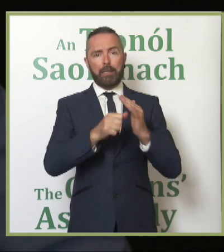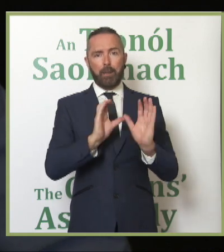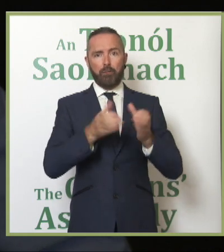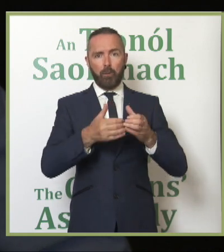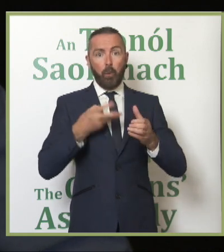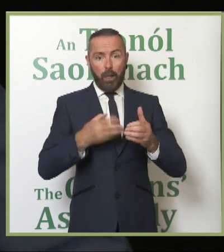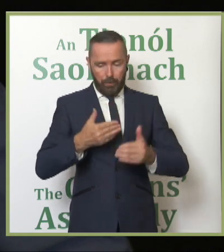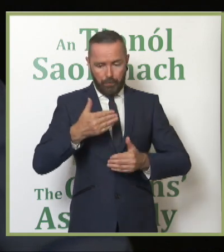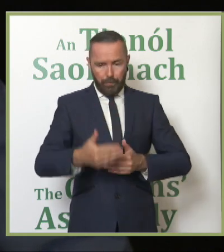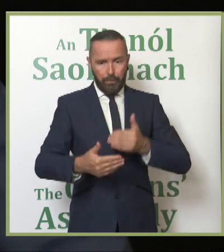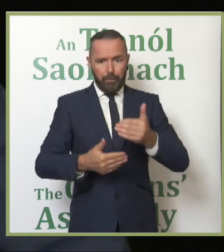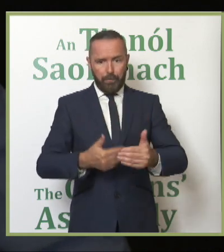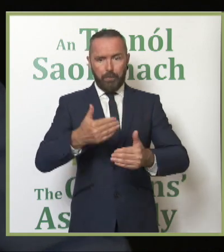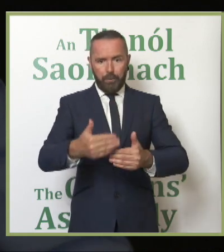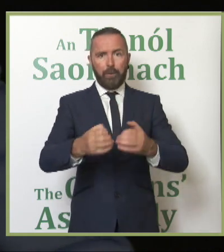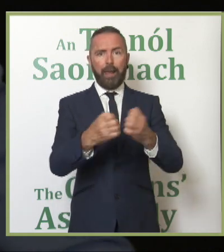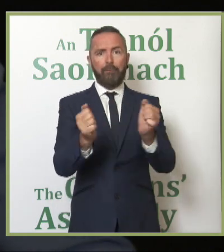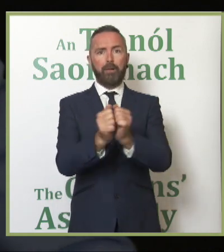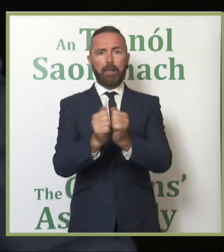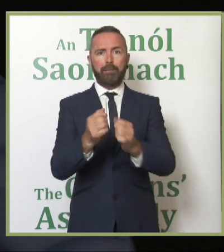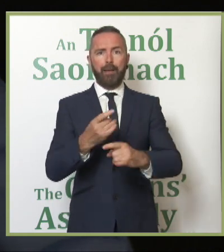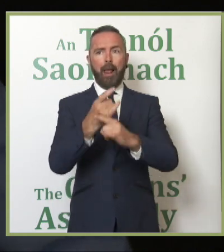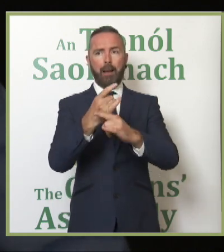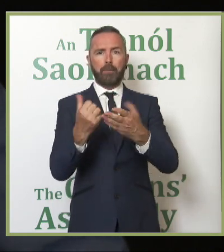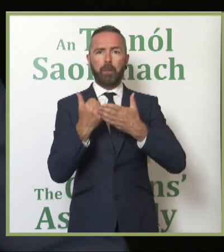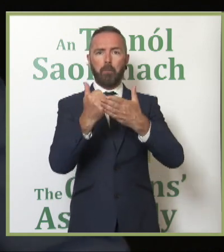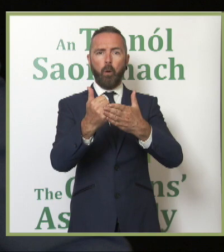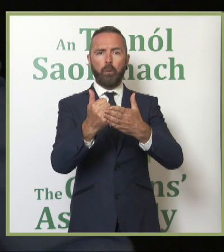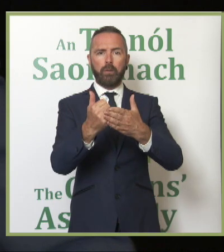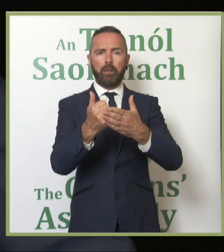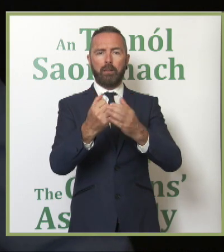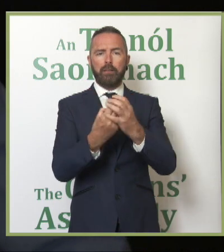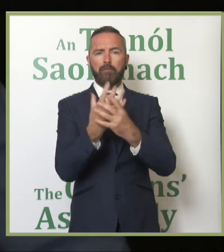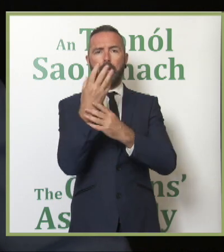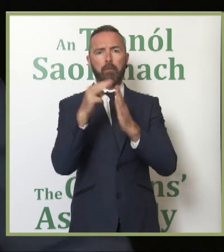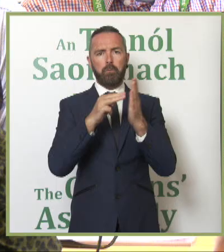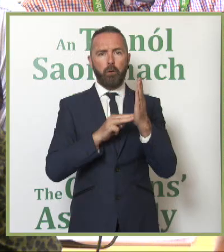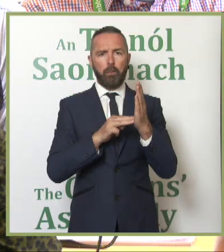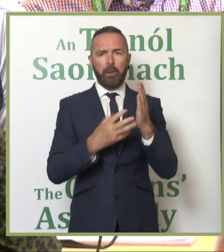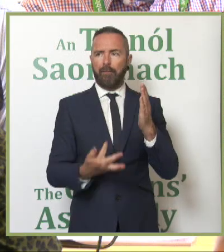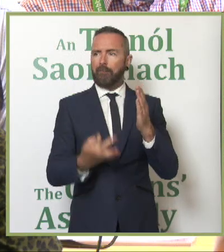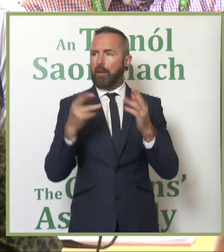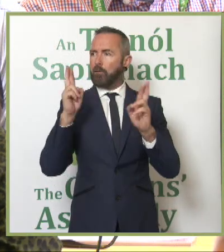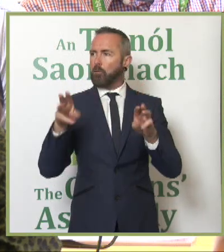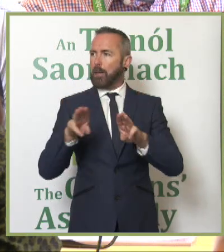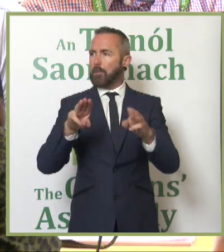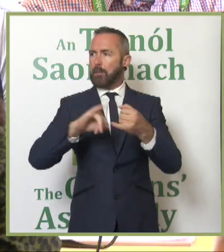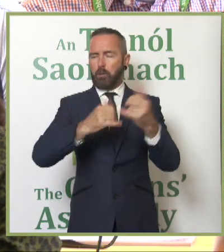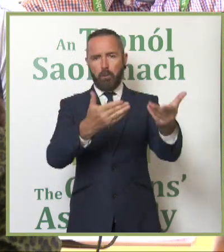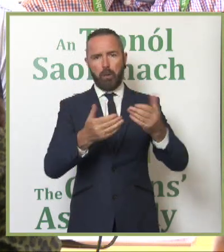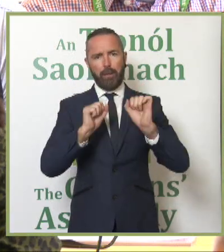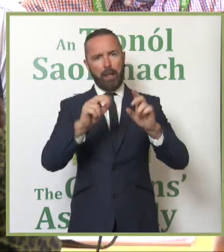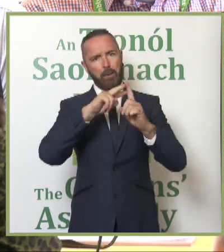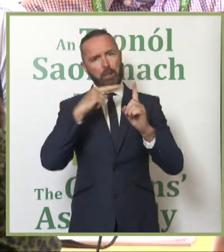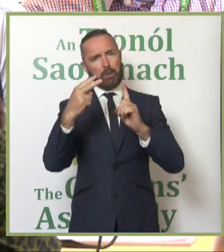is going to support us in devising the programme and finding the people and the speakers that can bring the lived experience